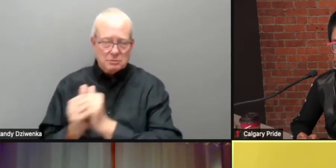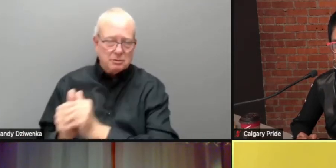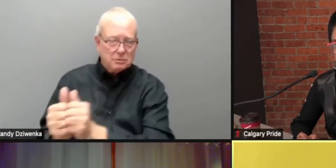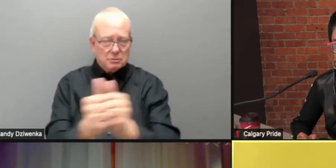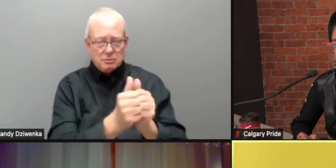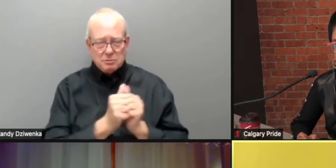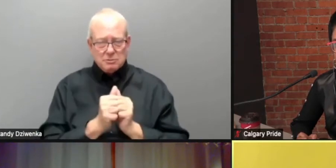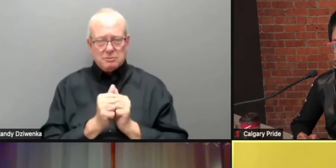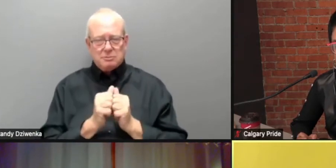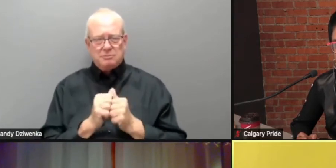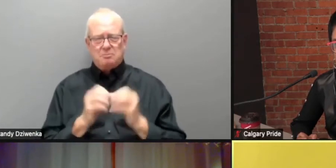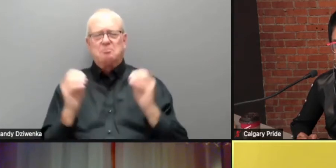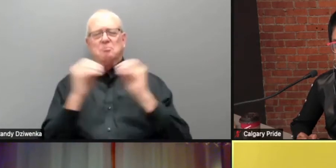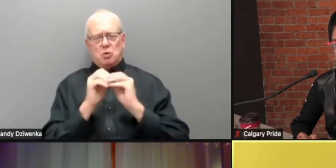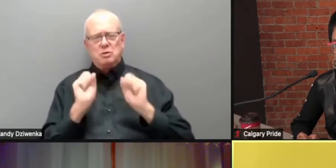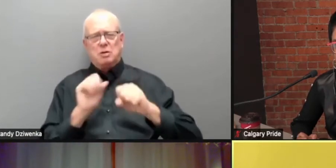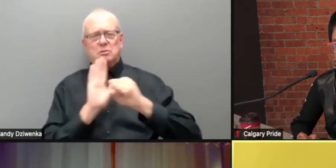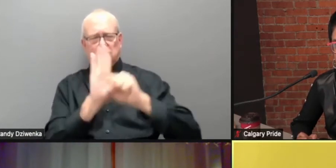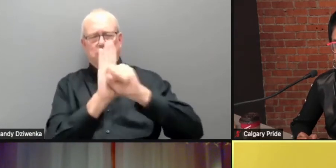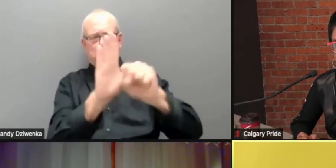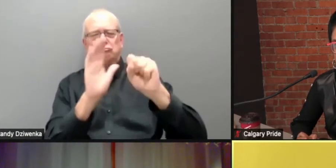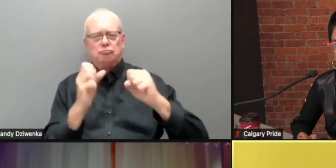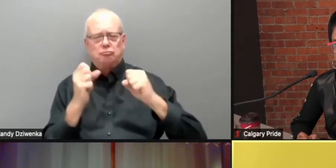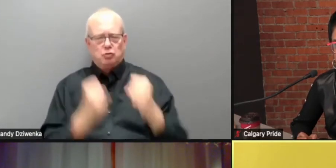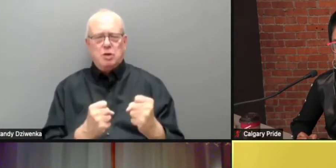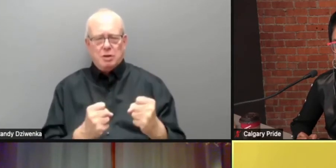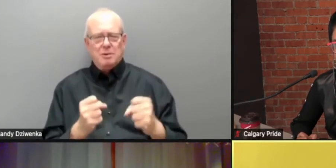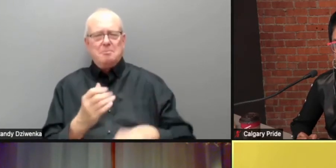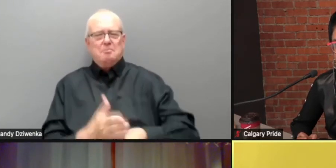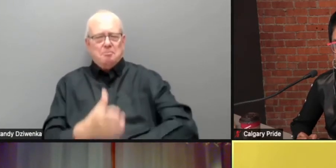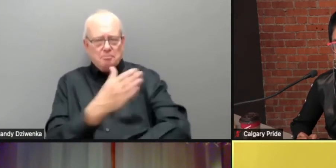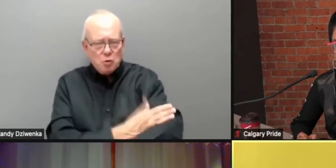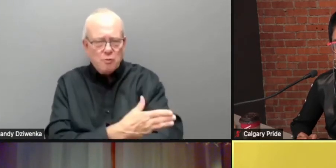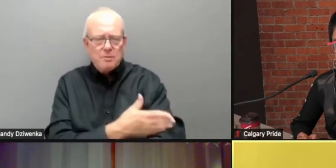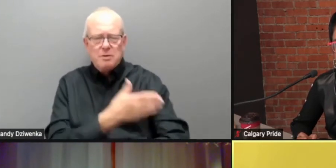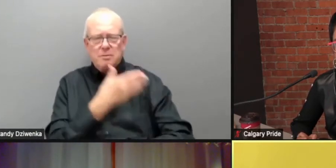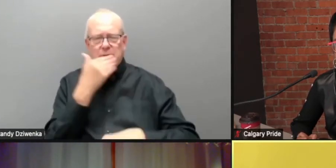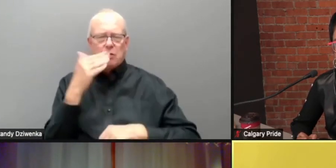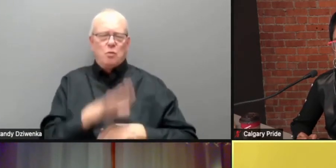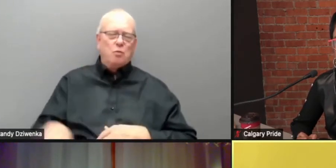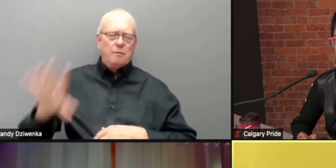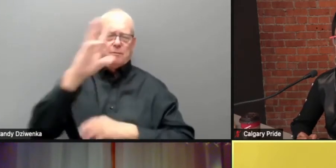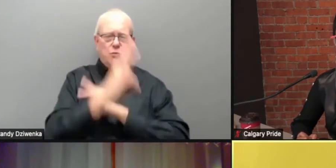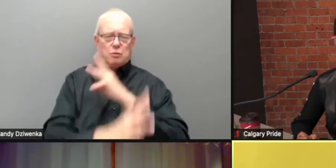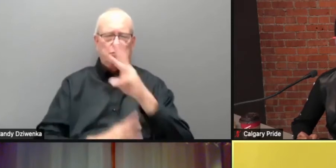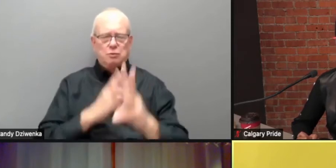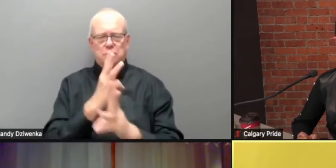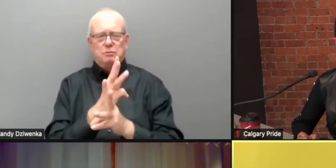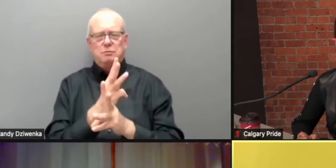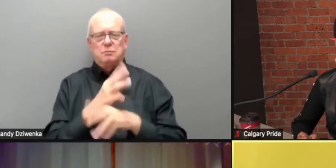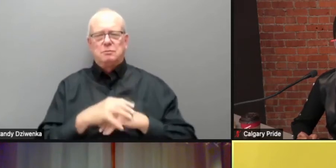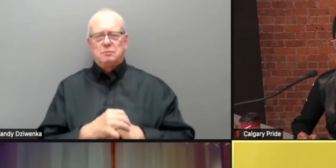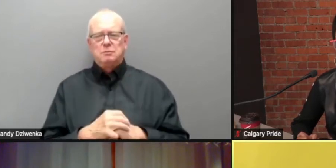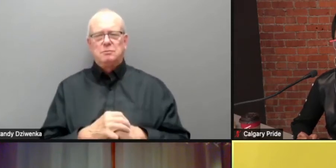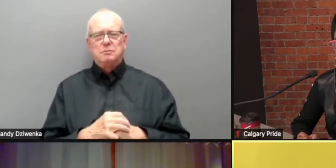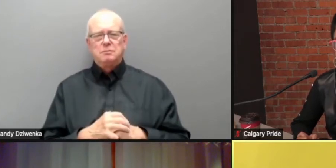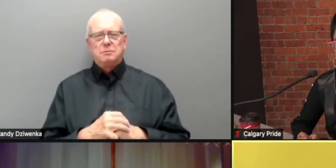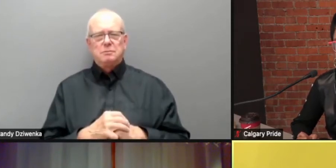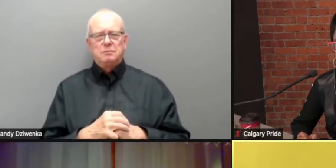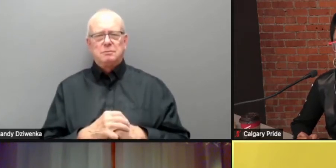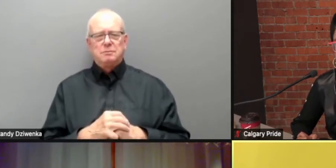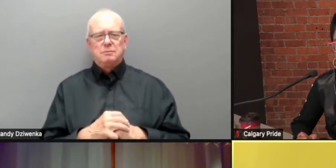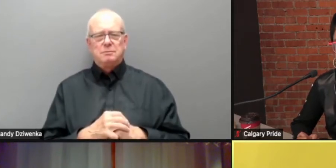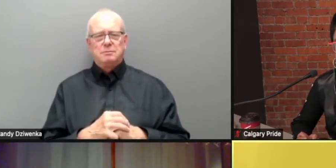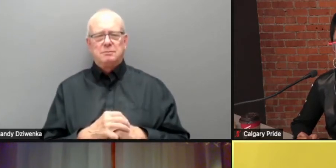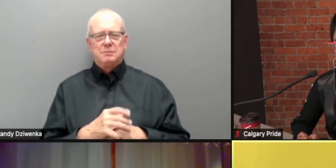as I mentioned in the past, that I believe in this whole world being one family, and that's happening. I mean, now